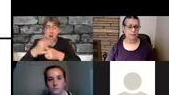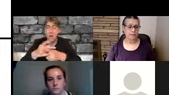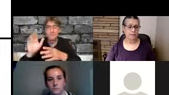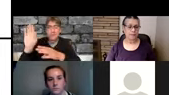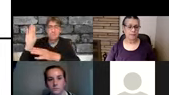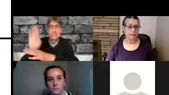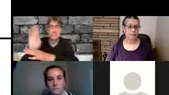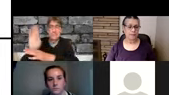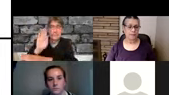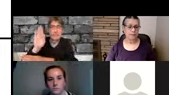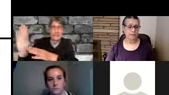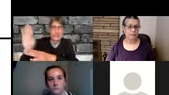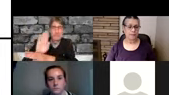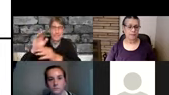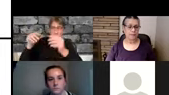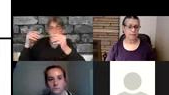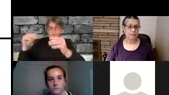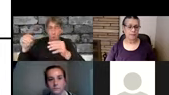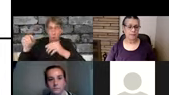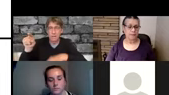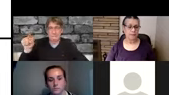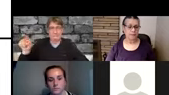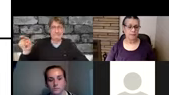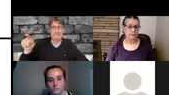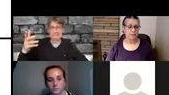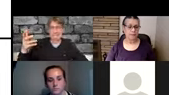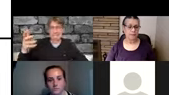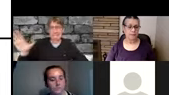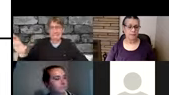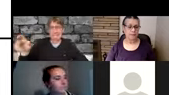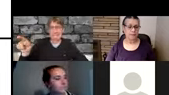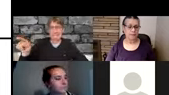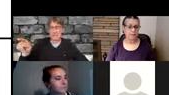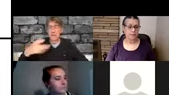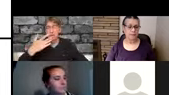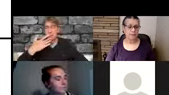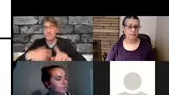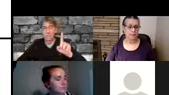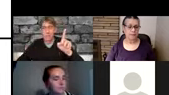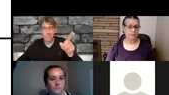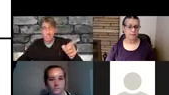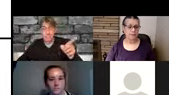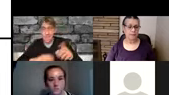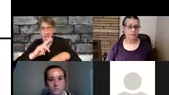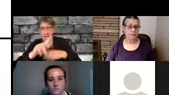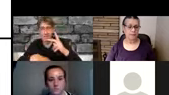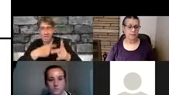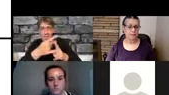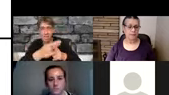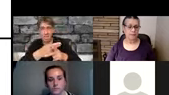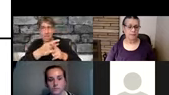that you would not feel comfortable entering, or those where you would feel most comfortable in order to enter to purchase any sort of Charlie